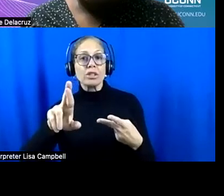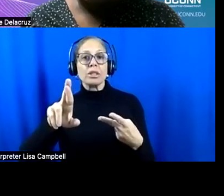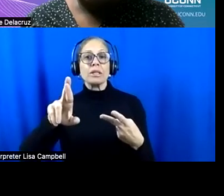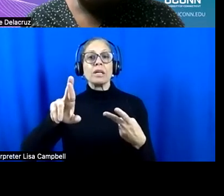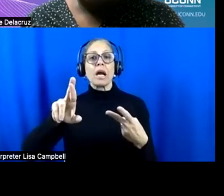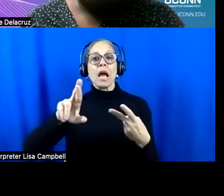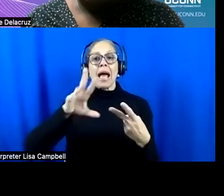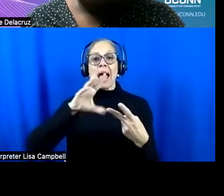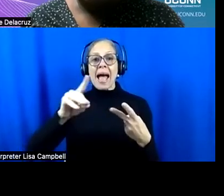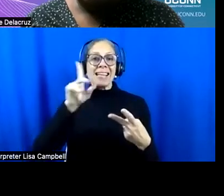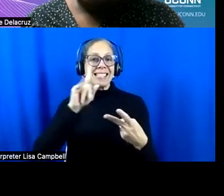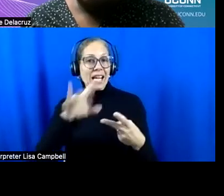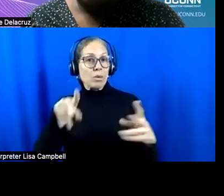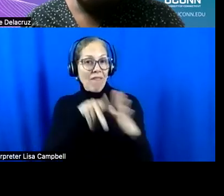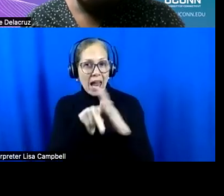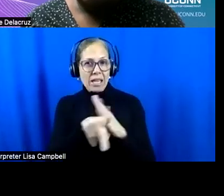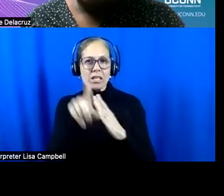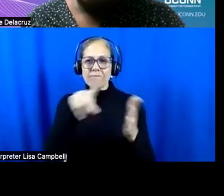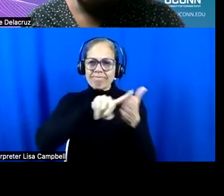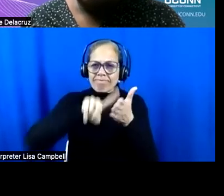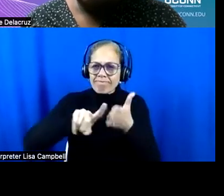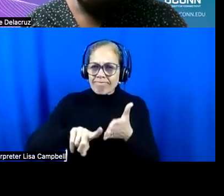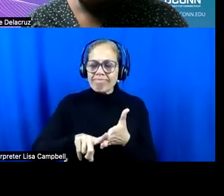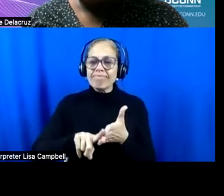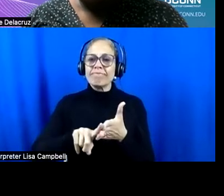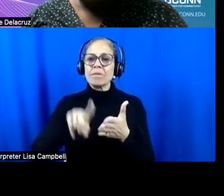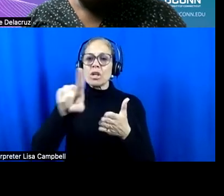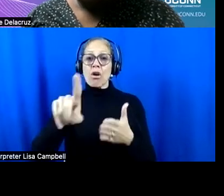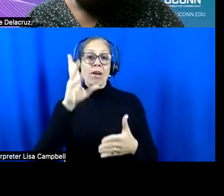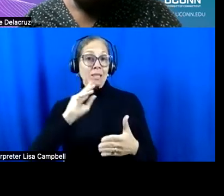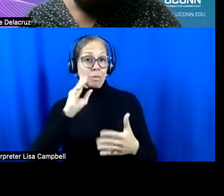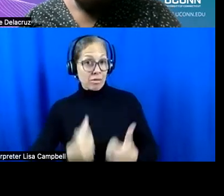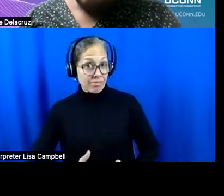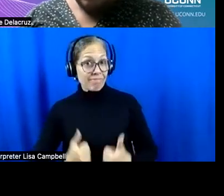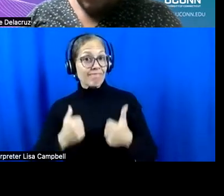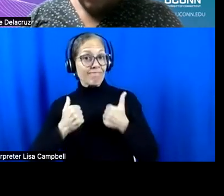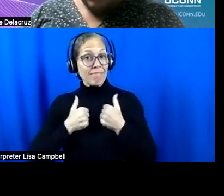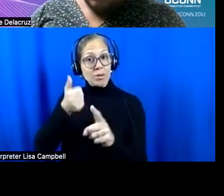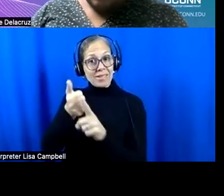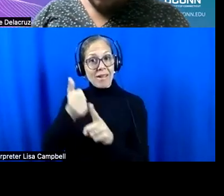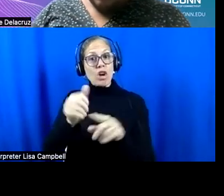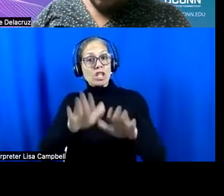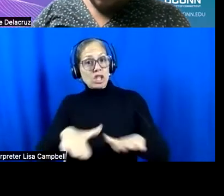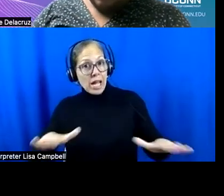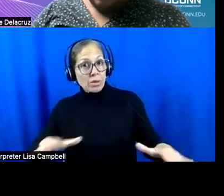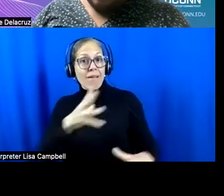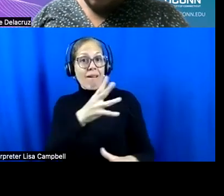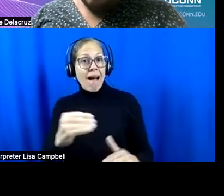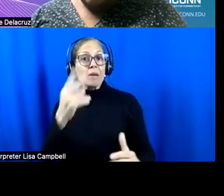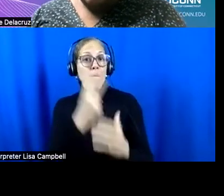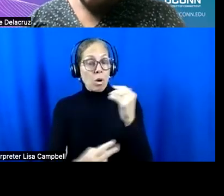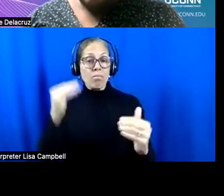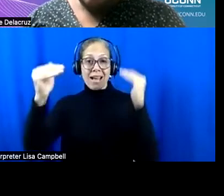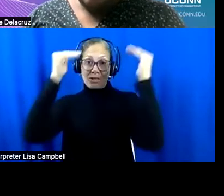sexuality, and sexual violence. Her lived experiences as a survivor of childhood and adult sexual